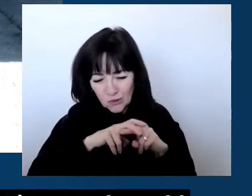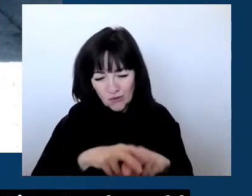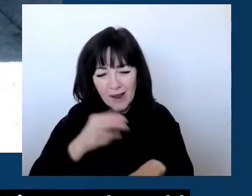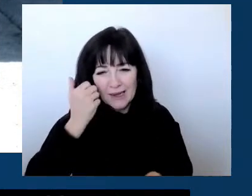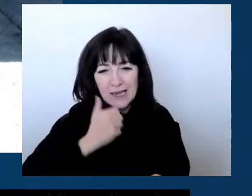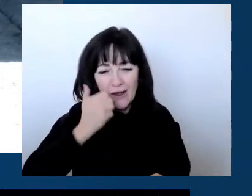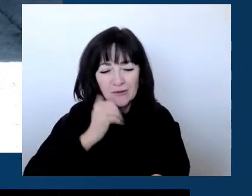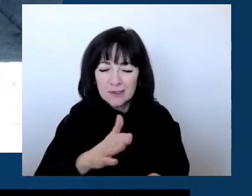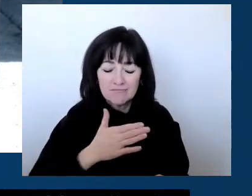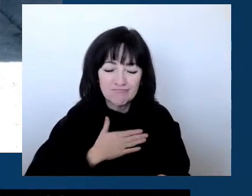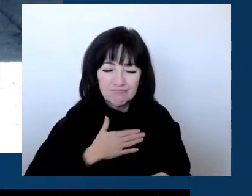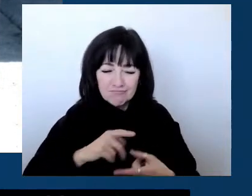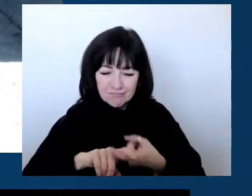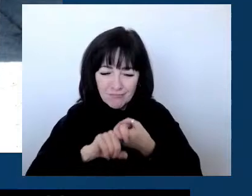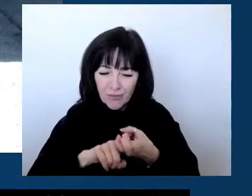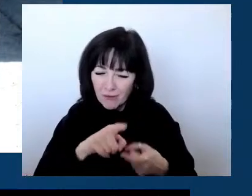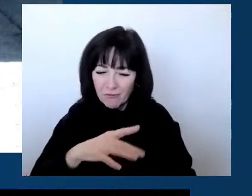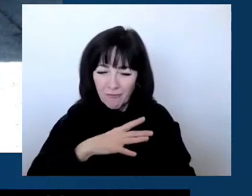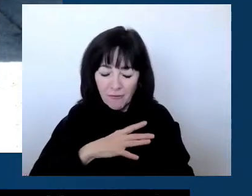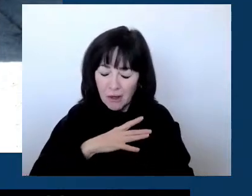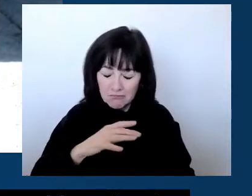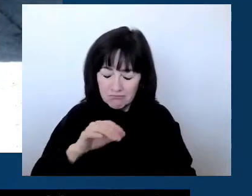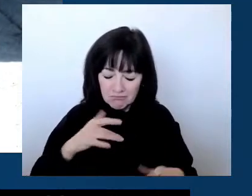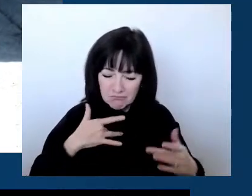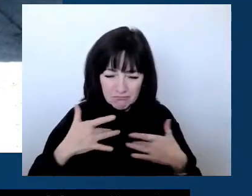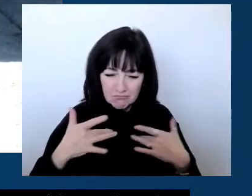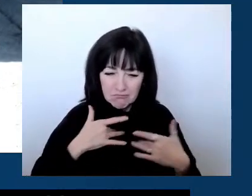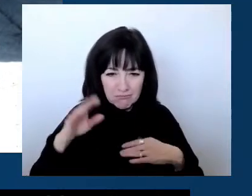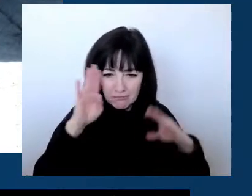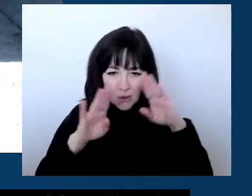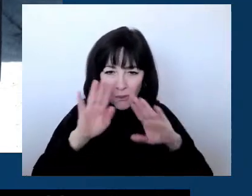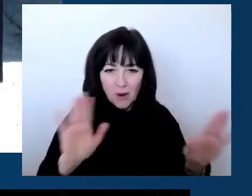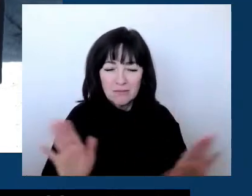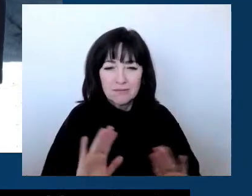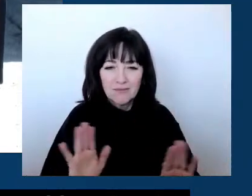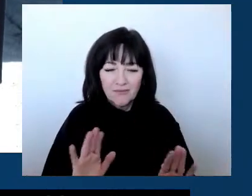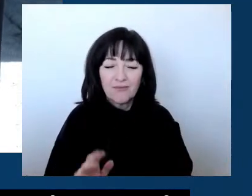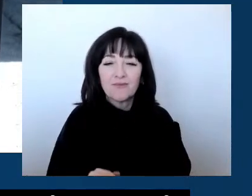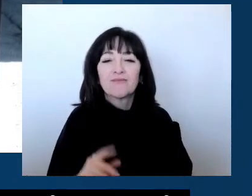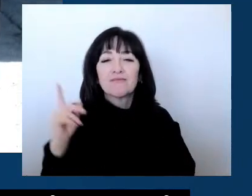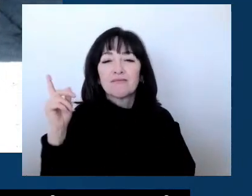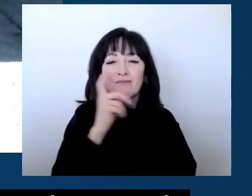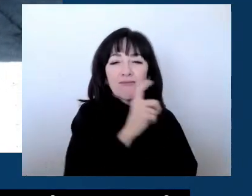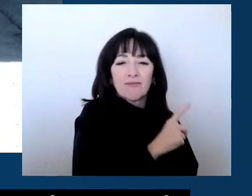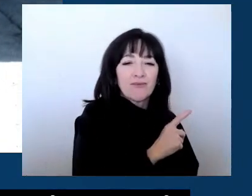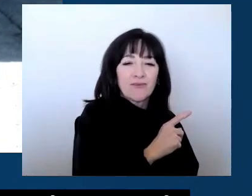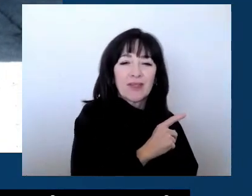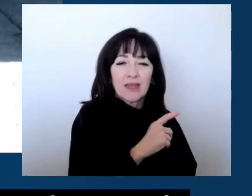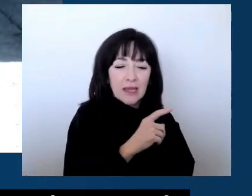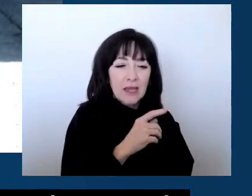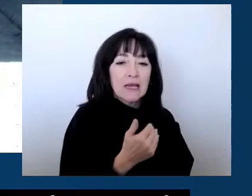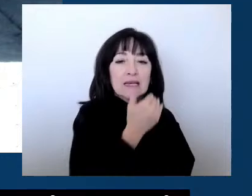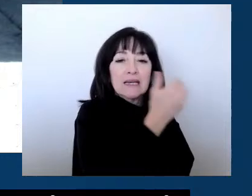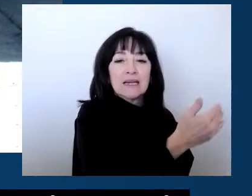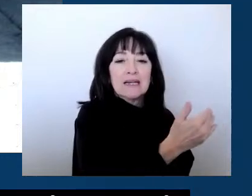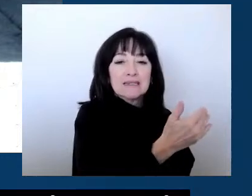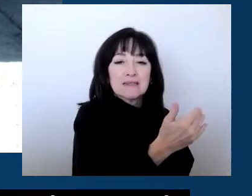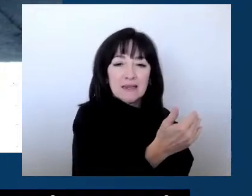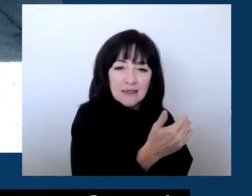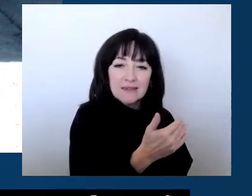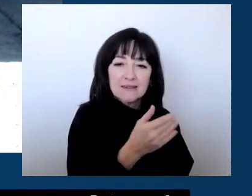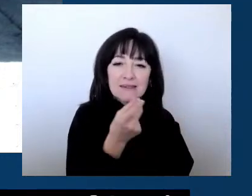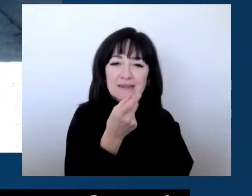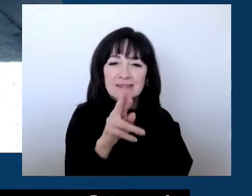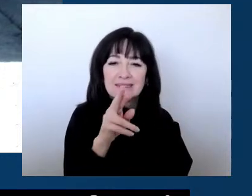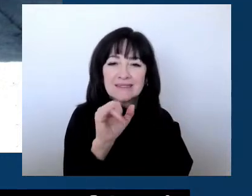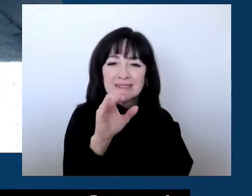our friend. You're fine. You're fine. Don't worry about it." The conductor walks away and he turns around just about to go into the next car. And he turns around and Dr. Einstein is